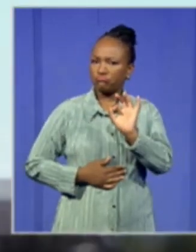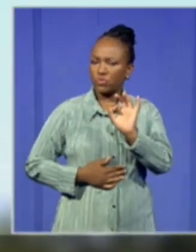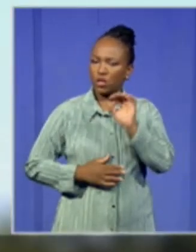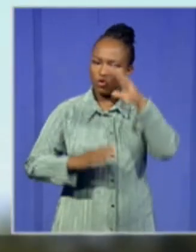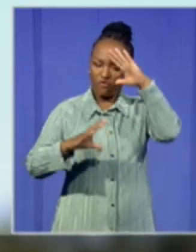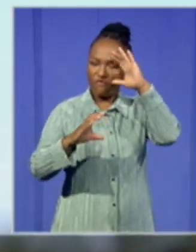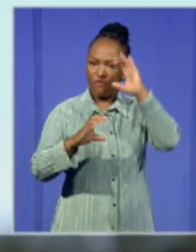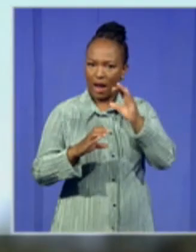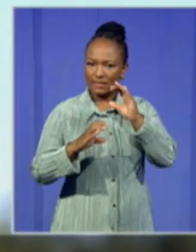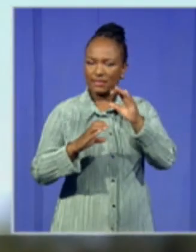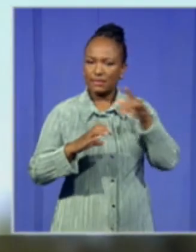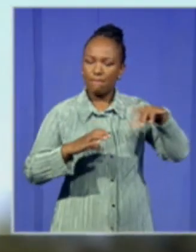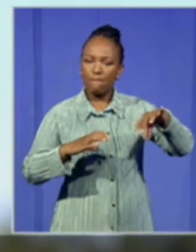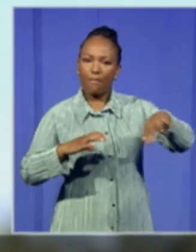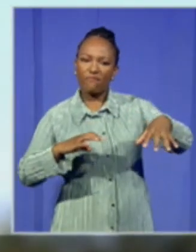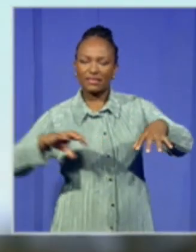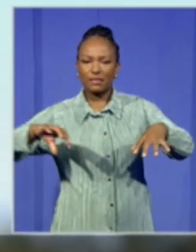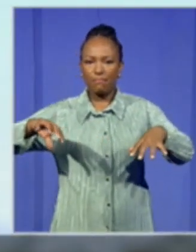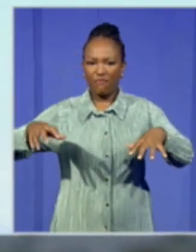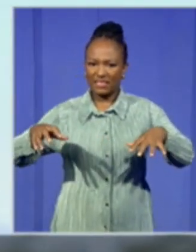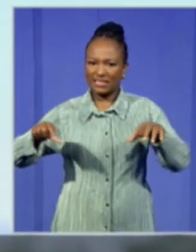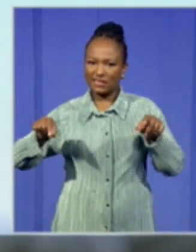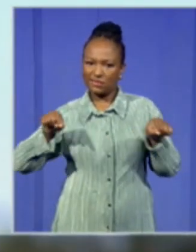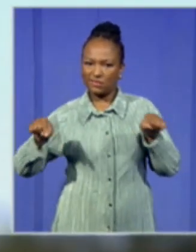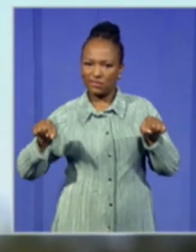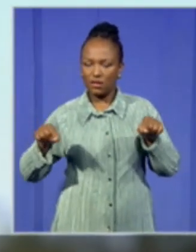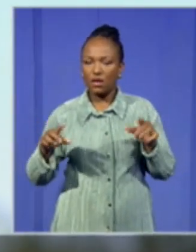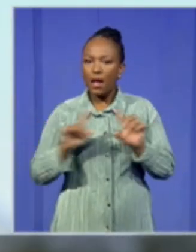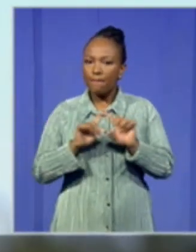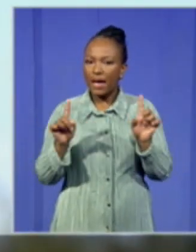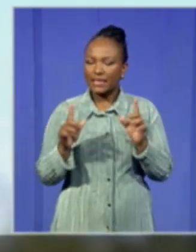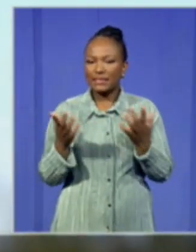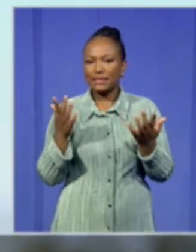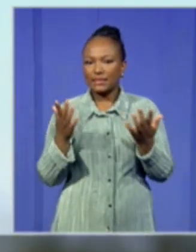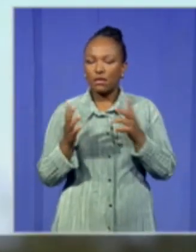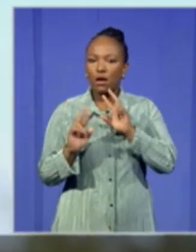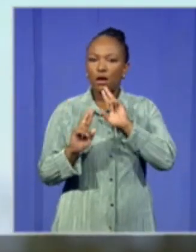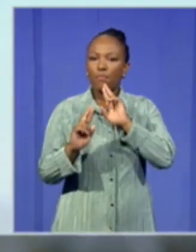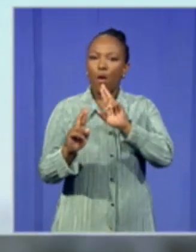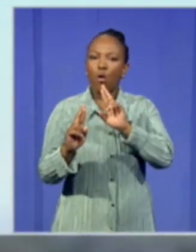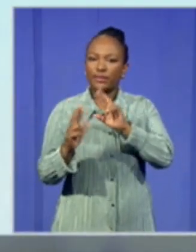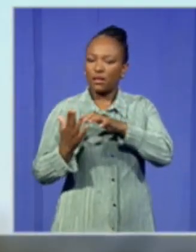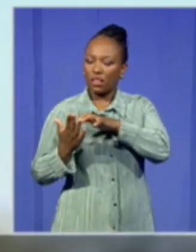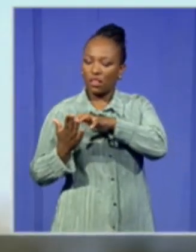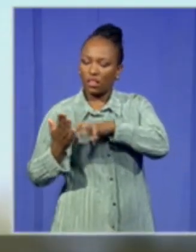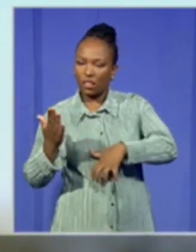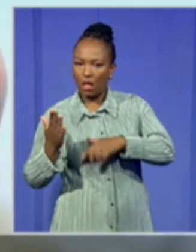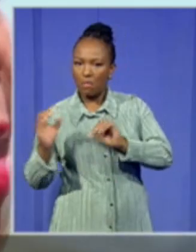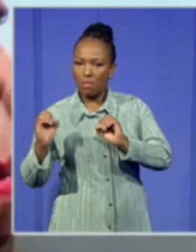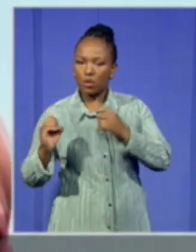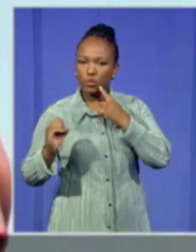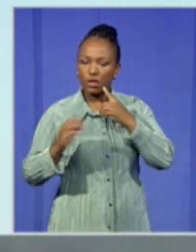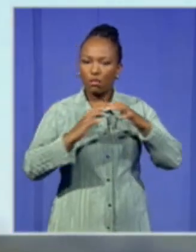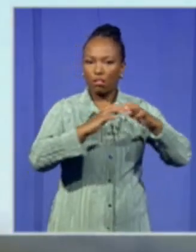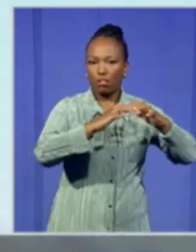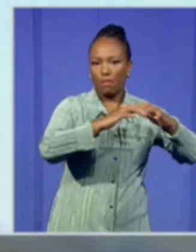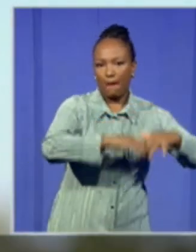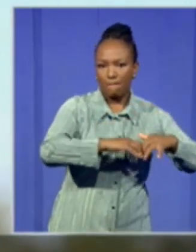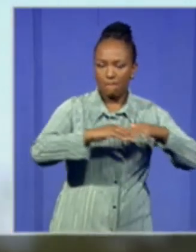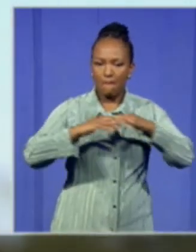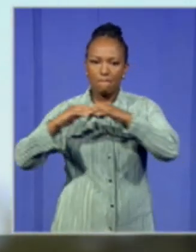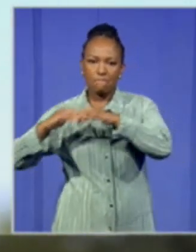focus on those. But as I say, we don't have a report that suggests that disbandments have